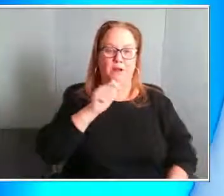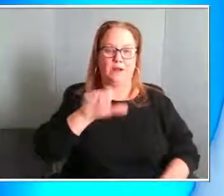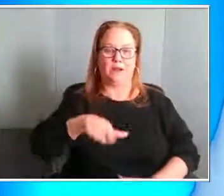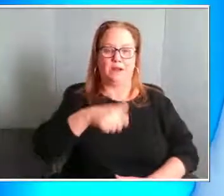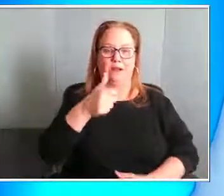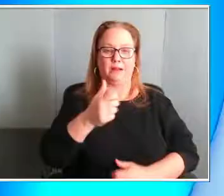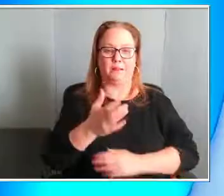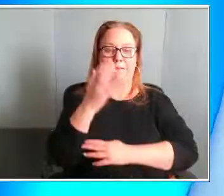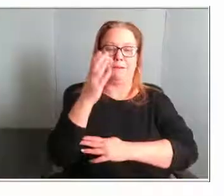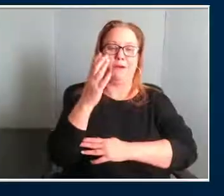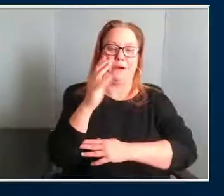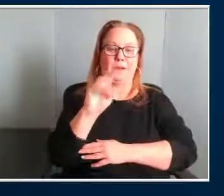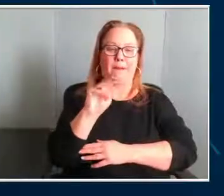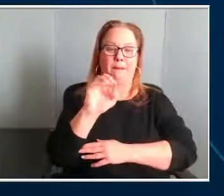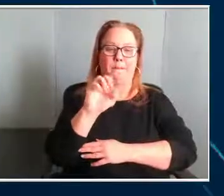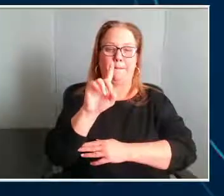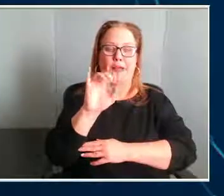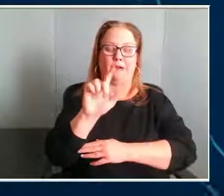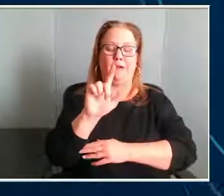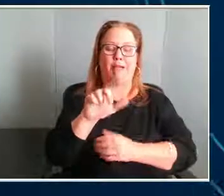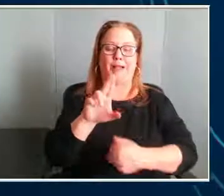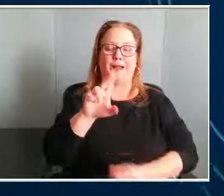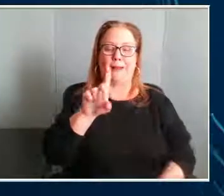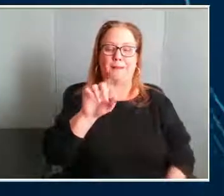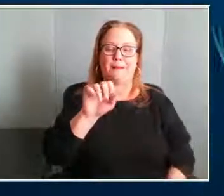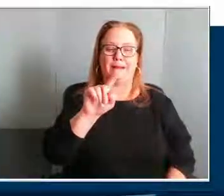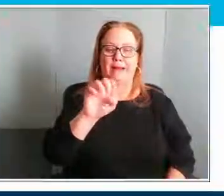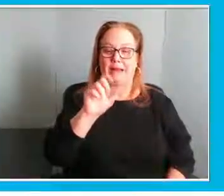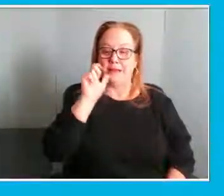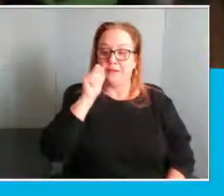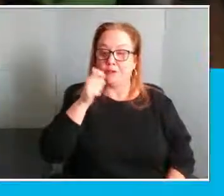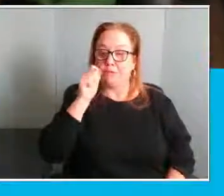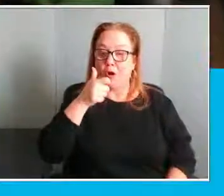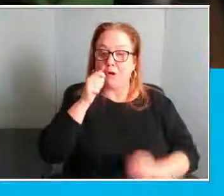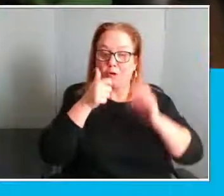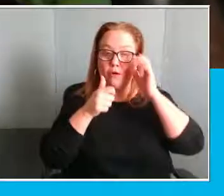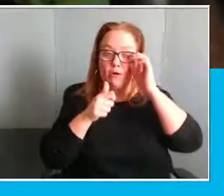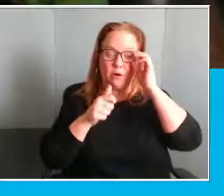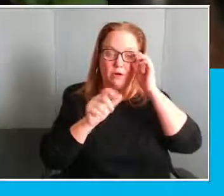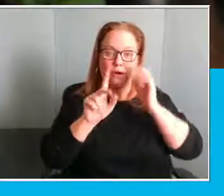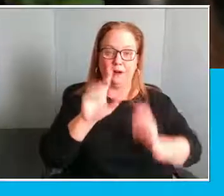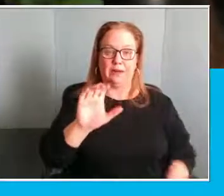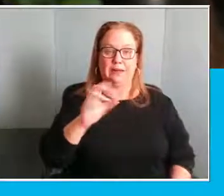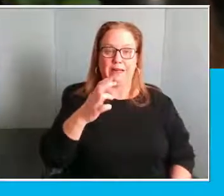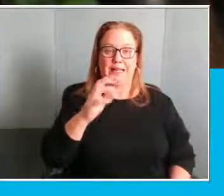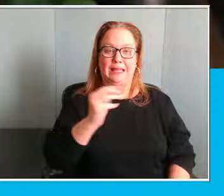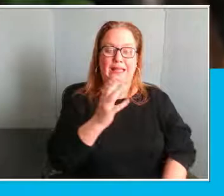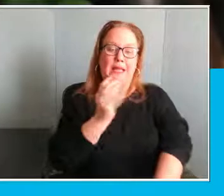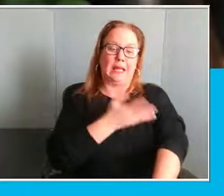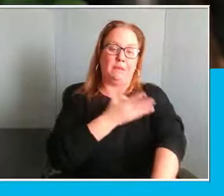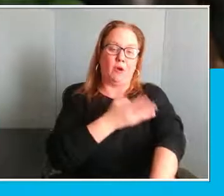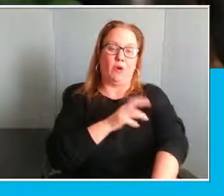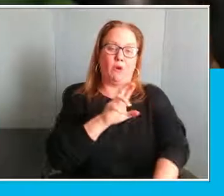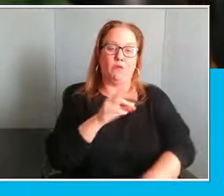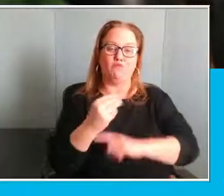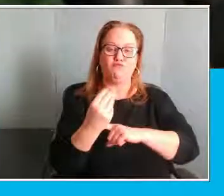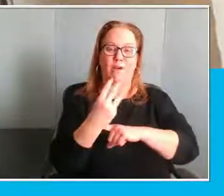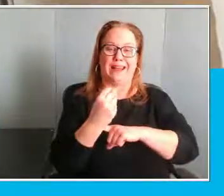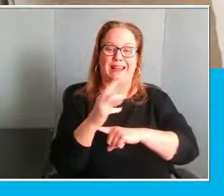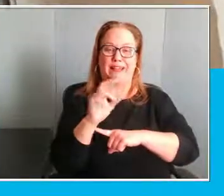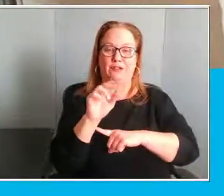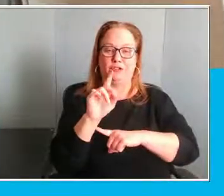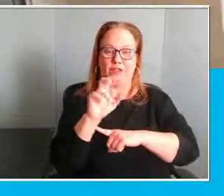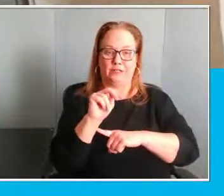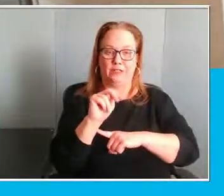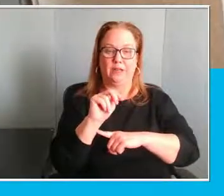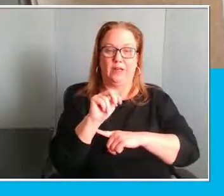Morning Medical Update. Coming up tomorrow on the Morning Medical Update, chemo and radiation can have long-term side effects, and